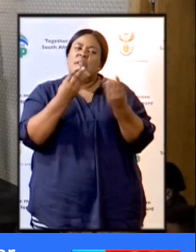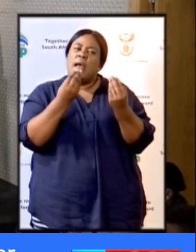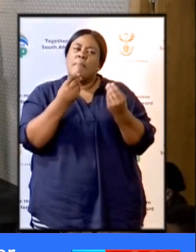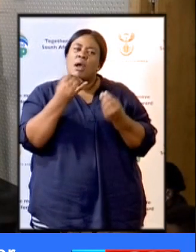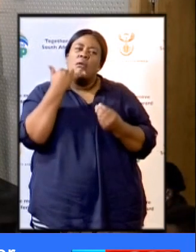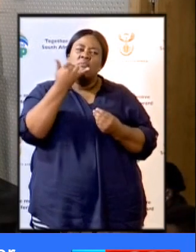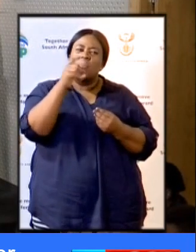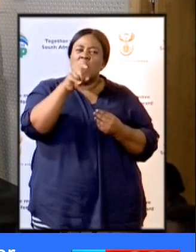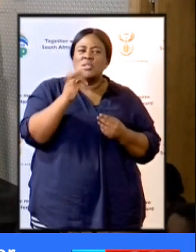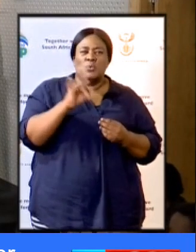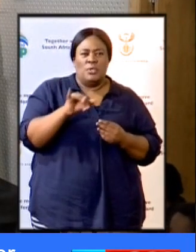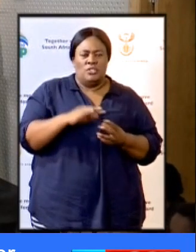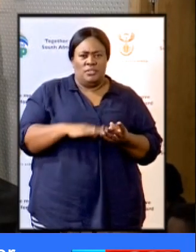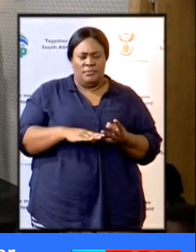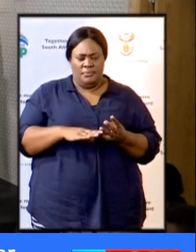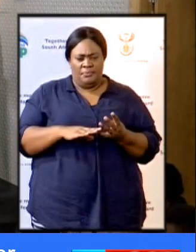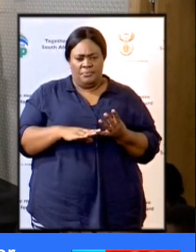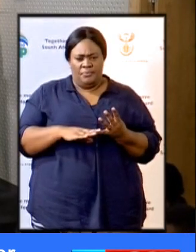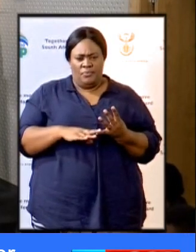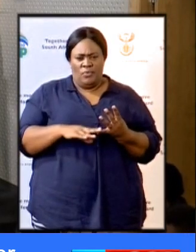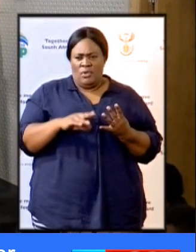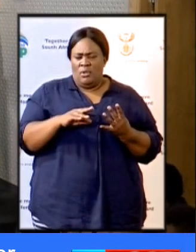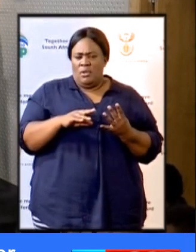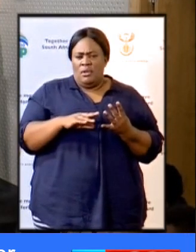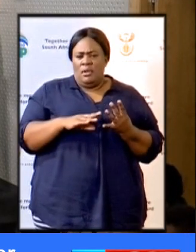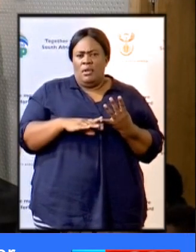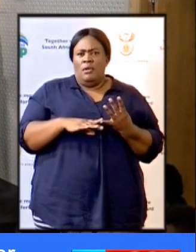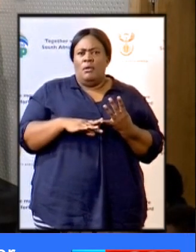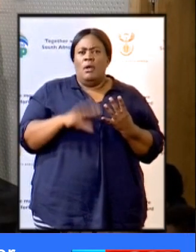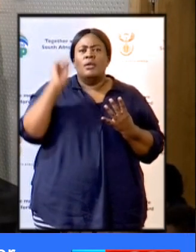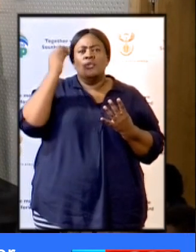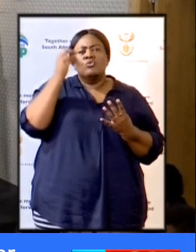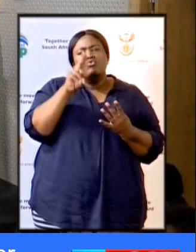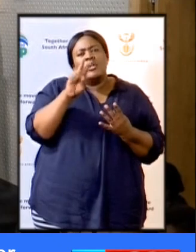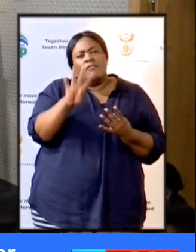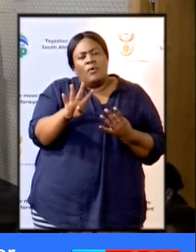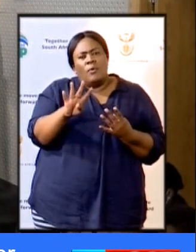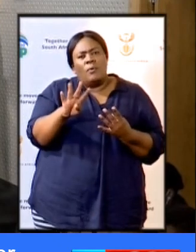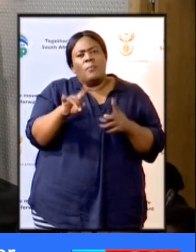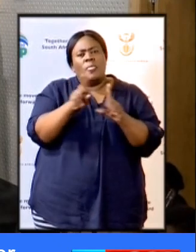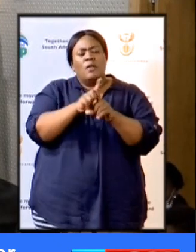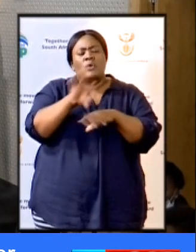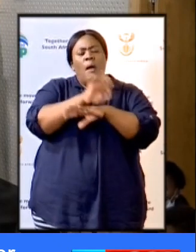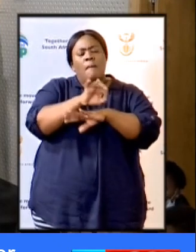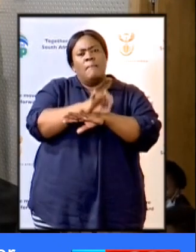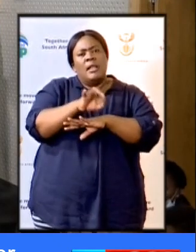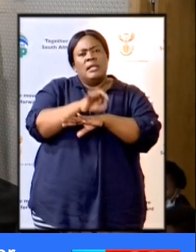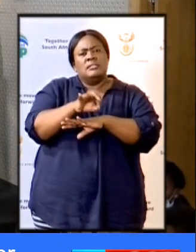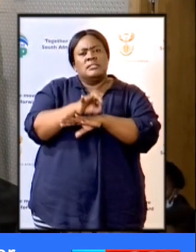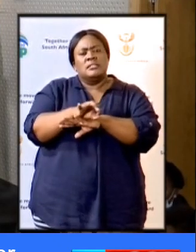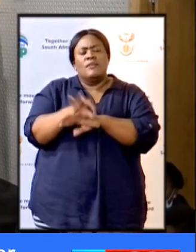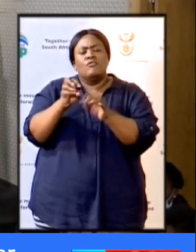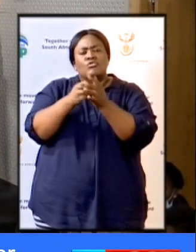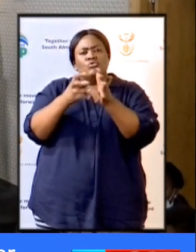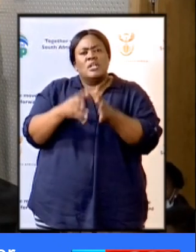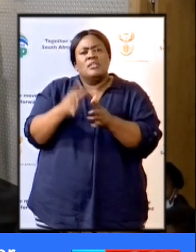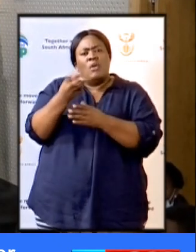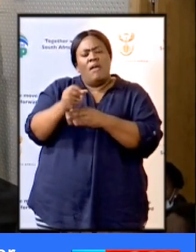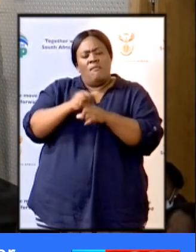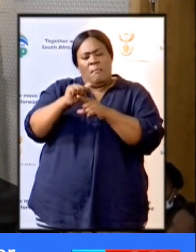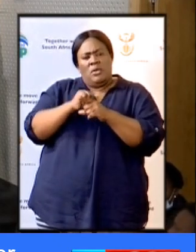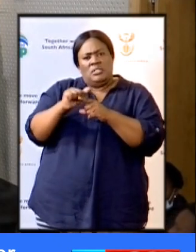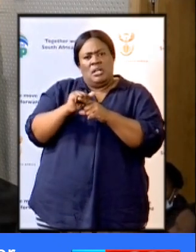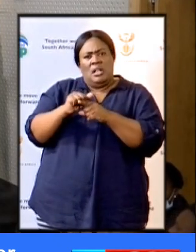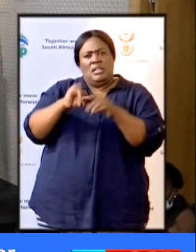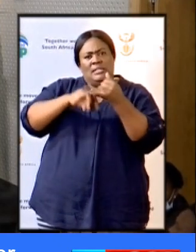Titi Madia from News 24. What plans have been put in place for clinical students who have practical subjects such